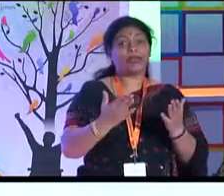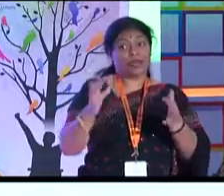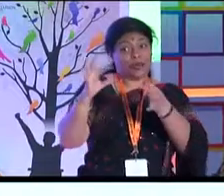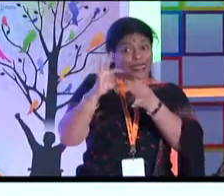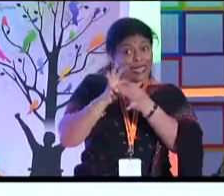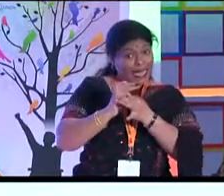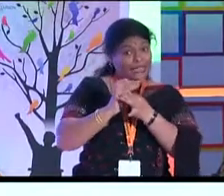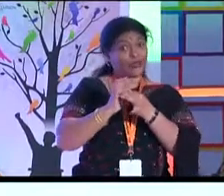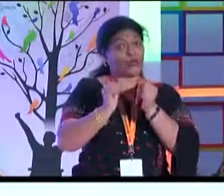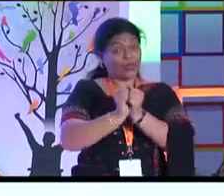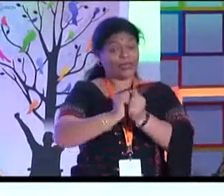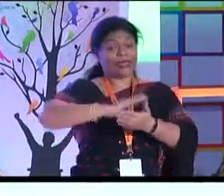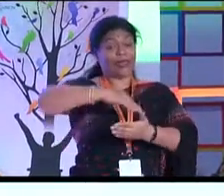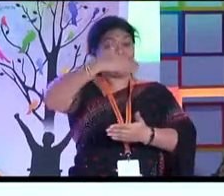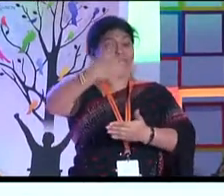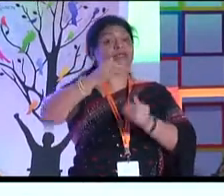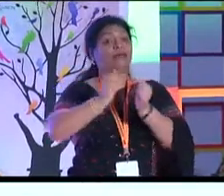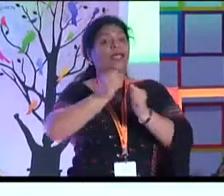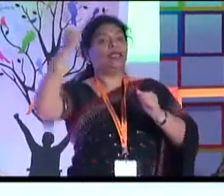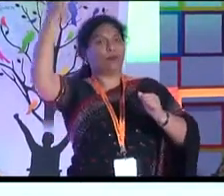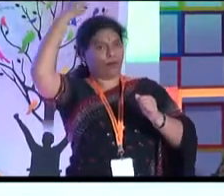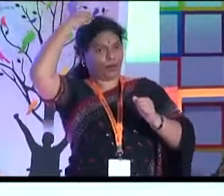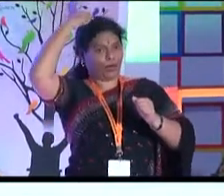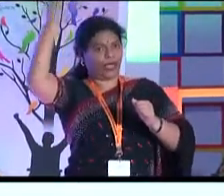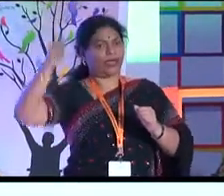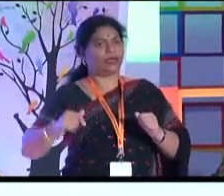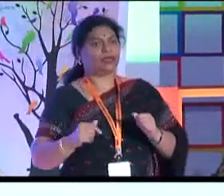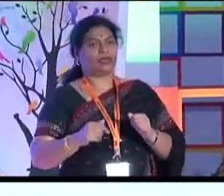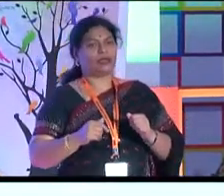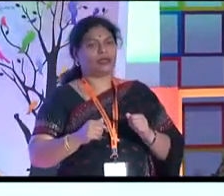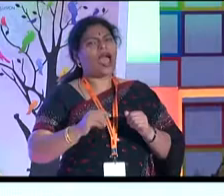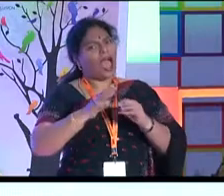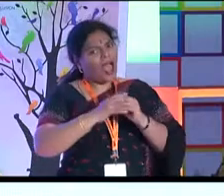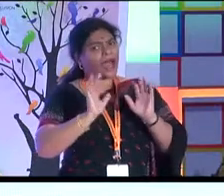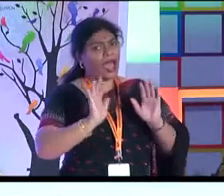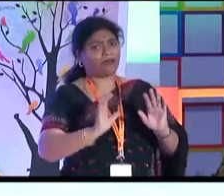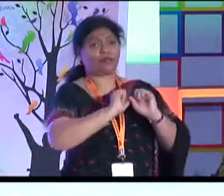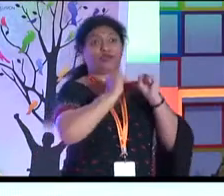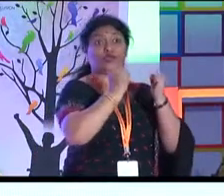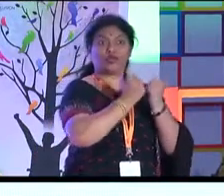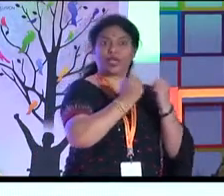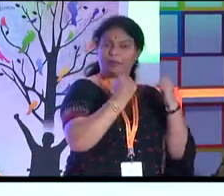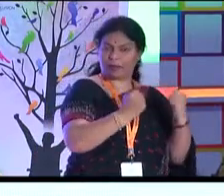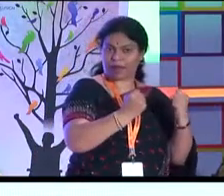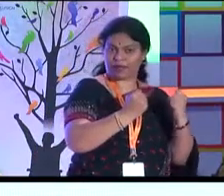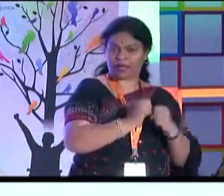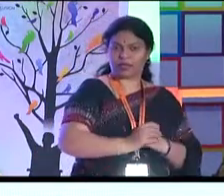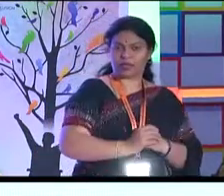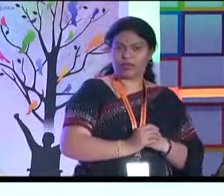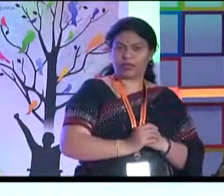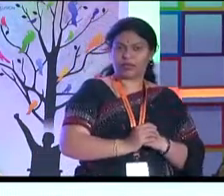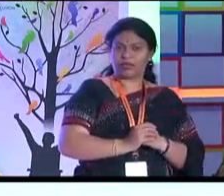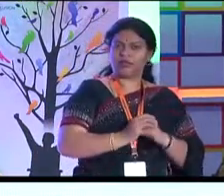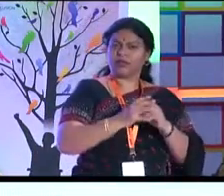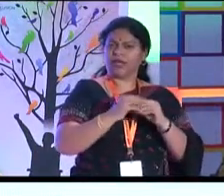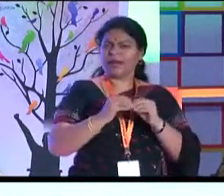to computers, so brain, but which has some social impact. And as